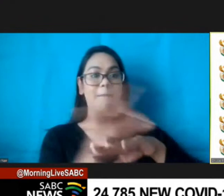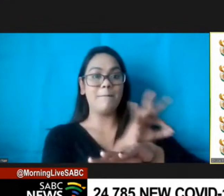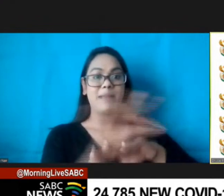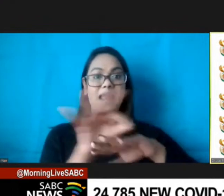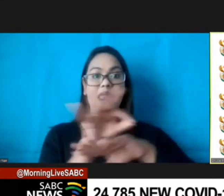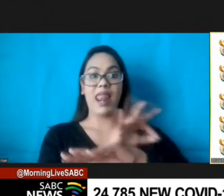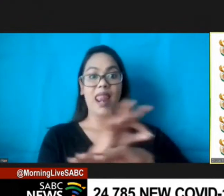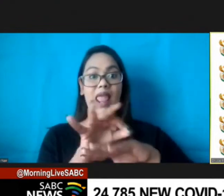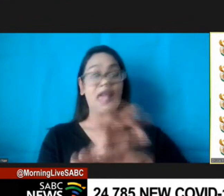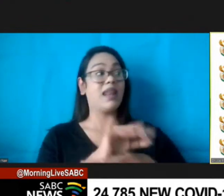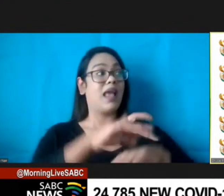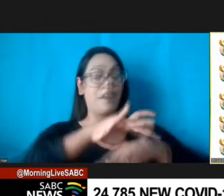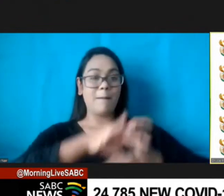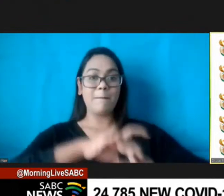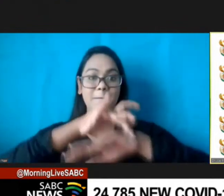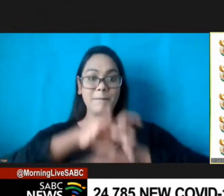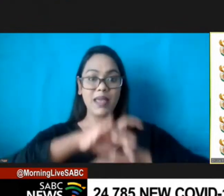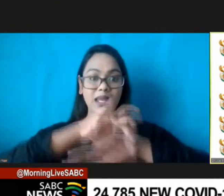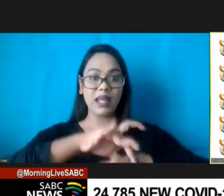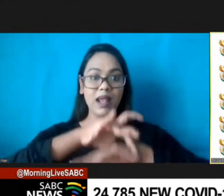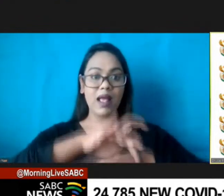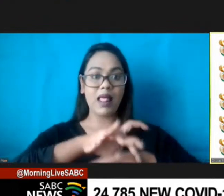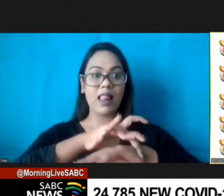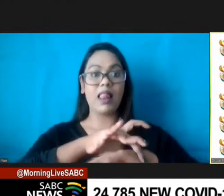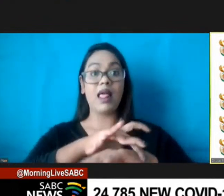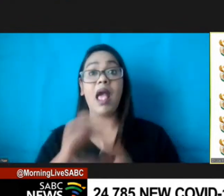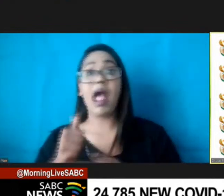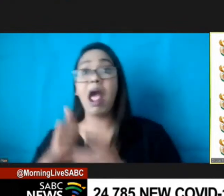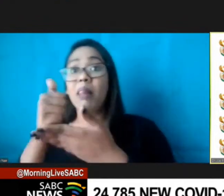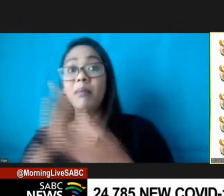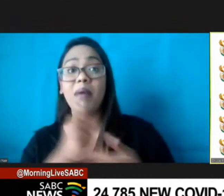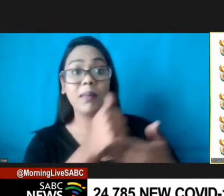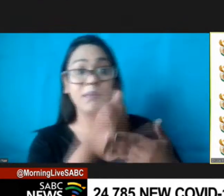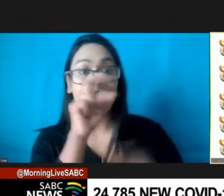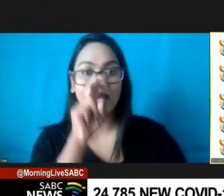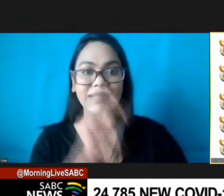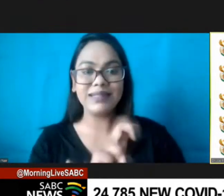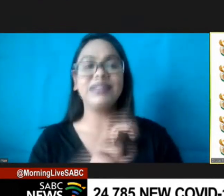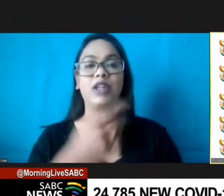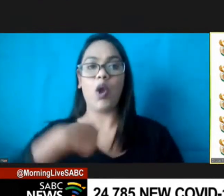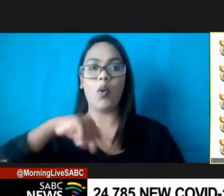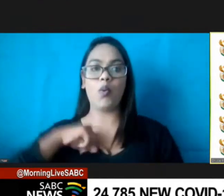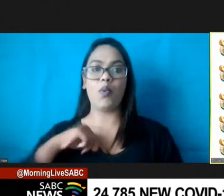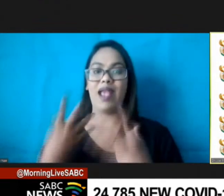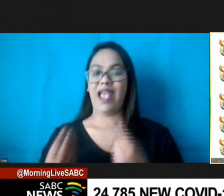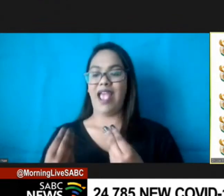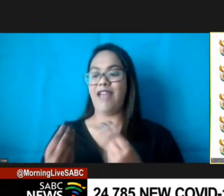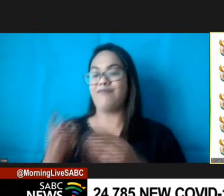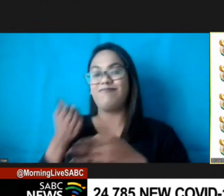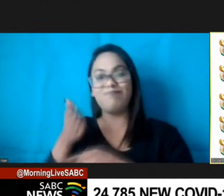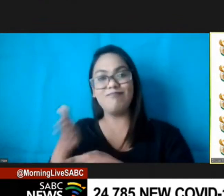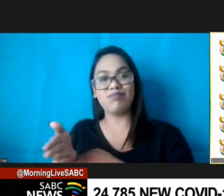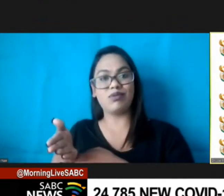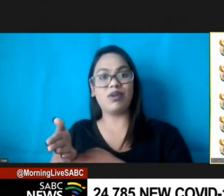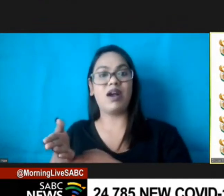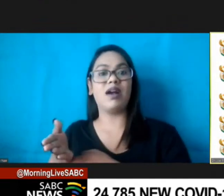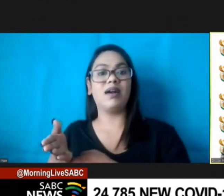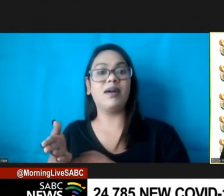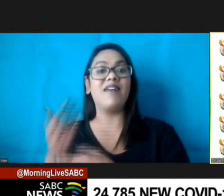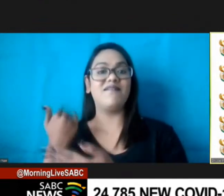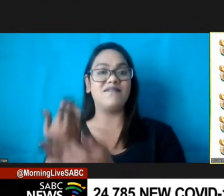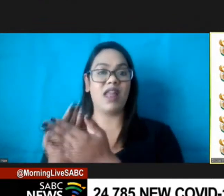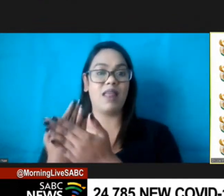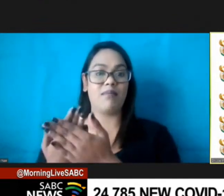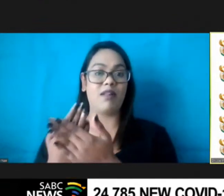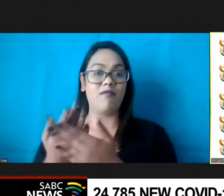assistance during the course of the festive season. But more especially, we hope this will also